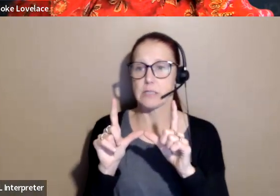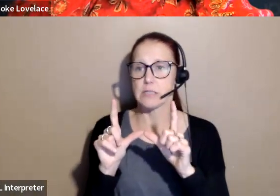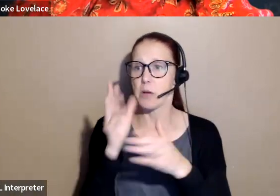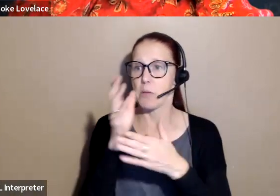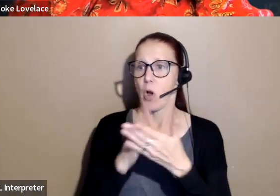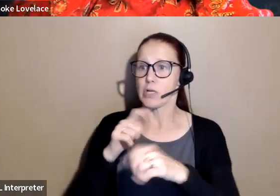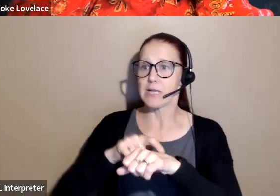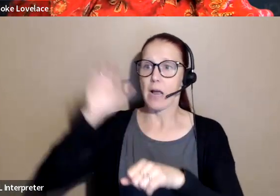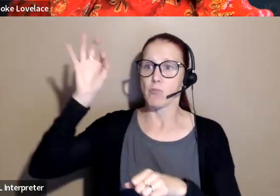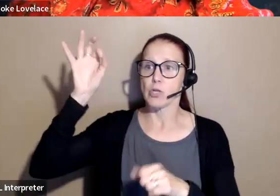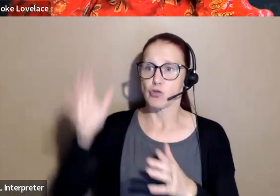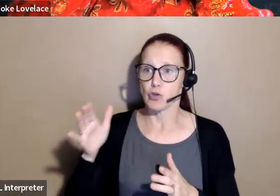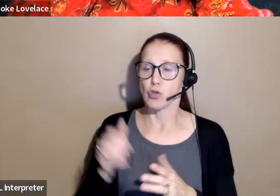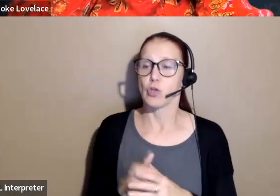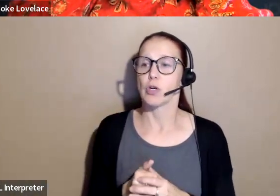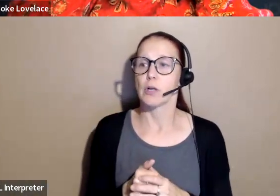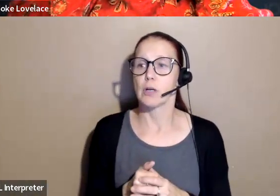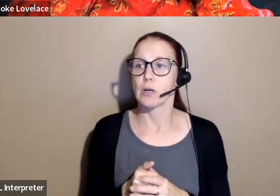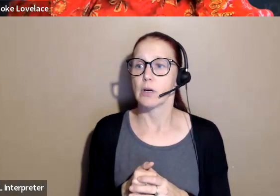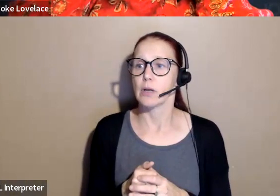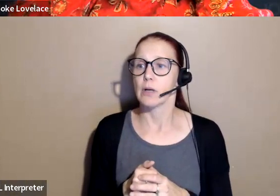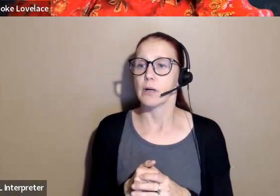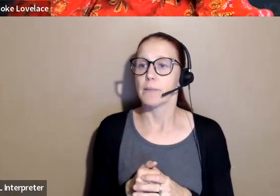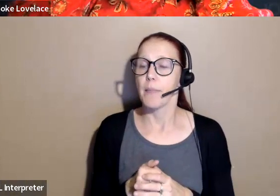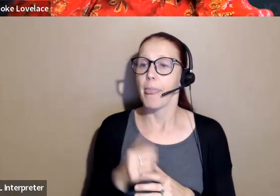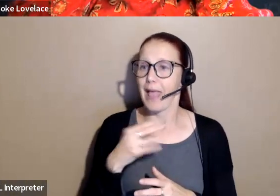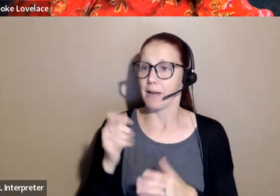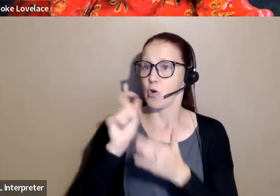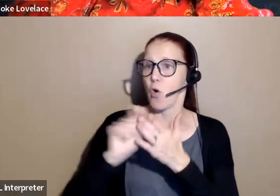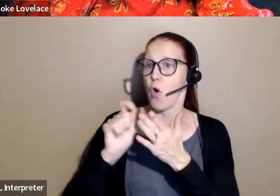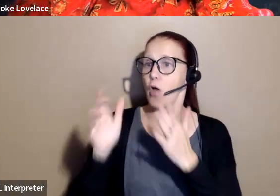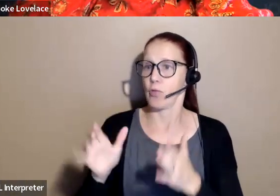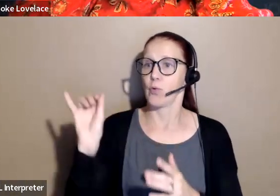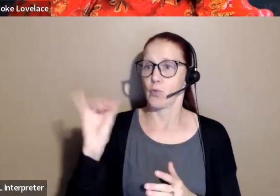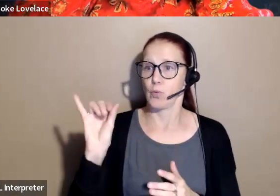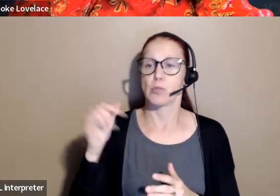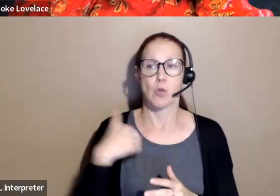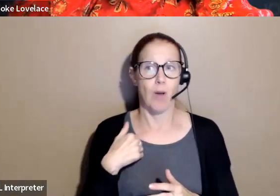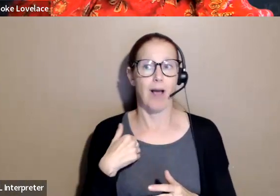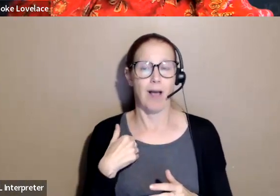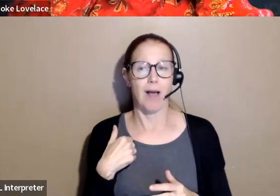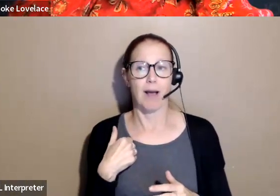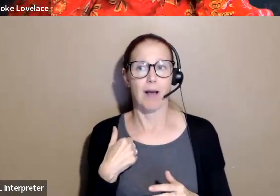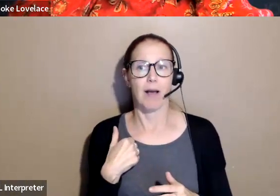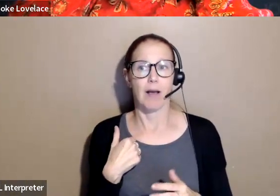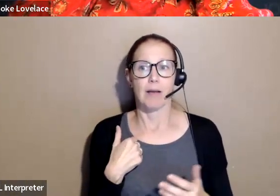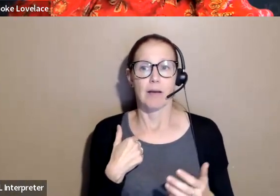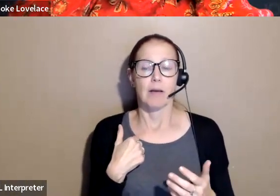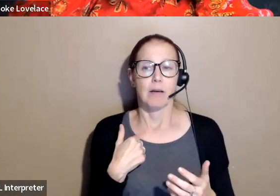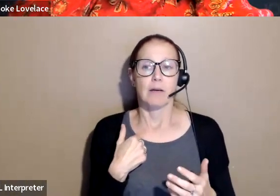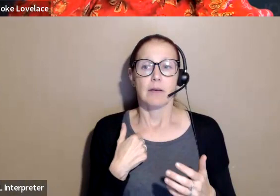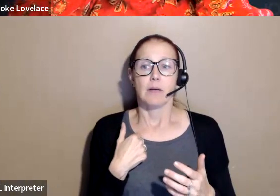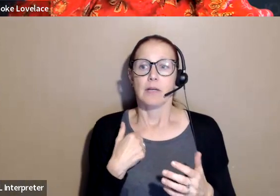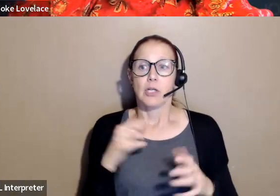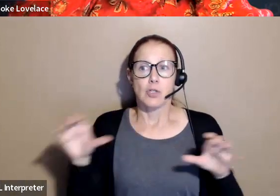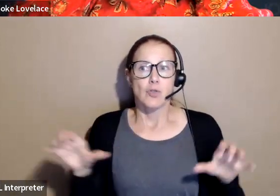part-time preacher and author as well. So I definitely do like to be